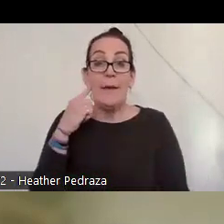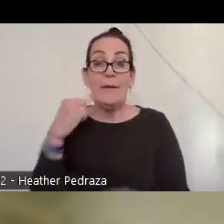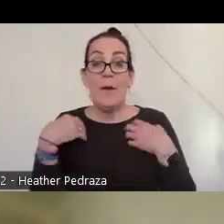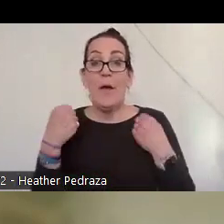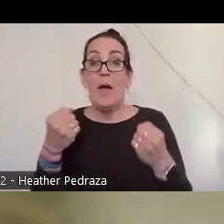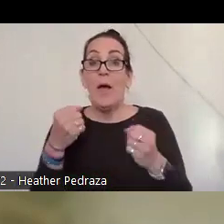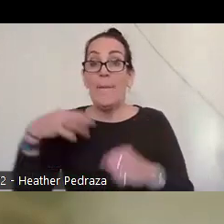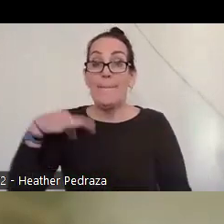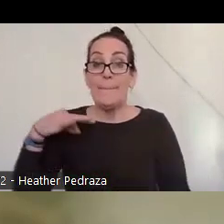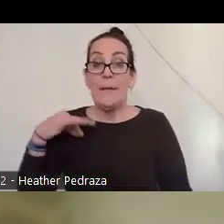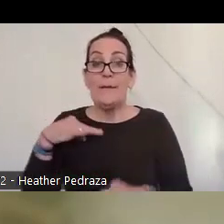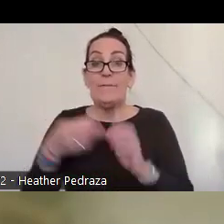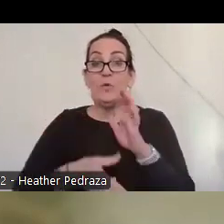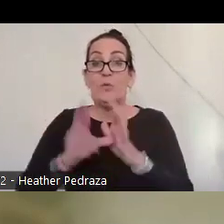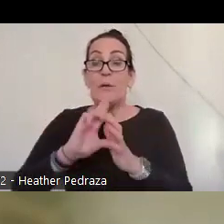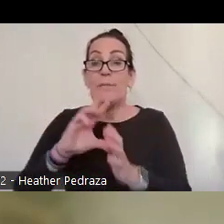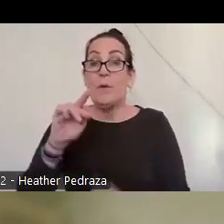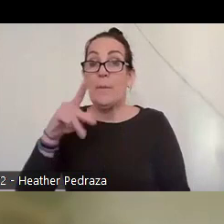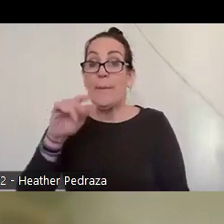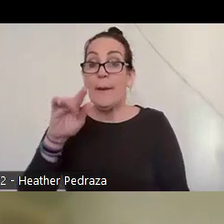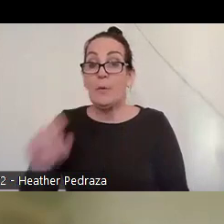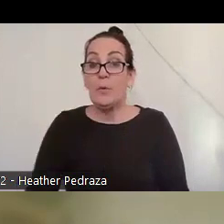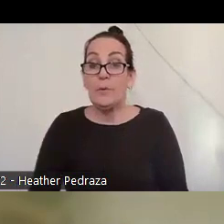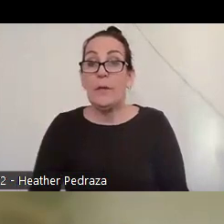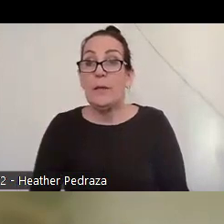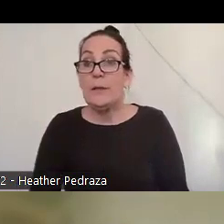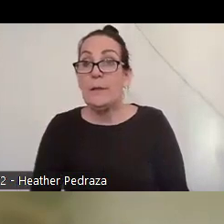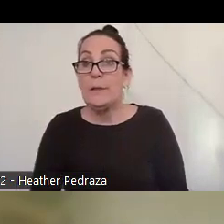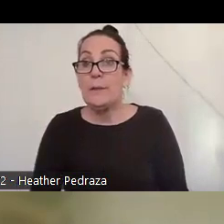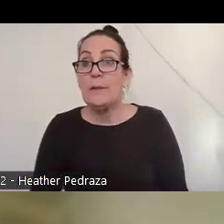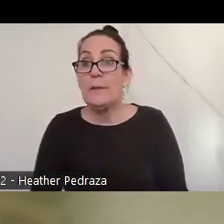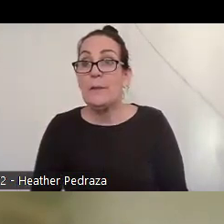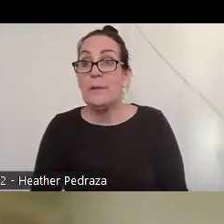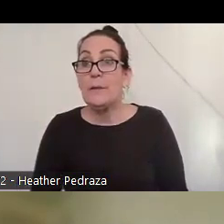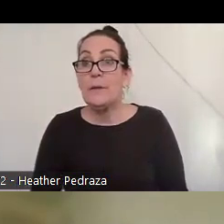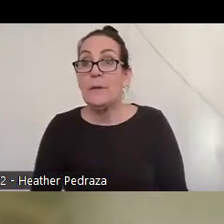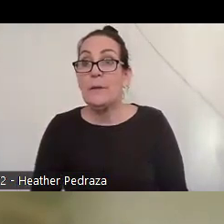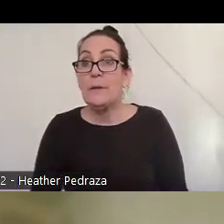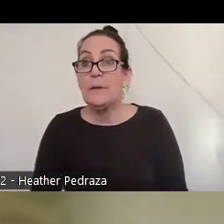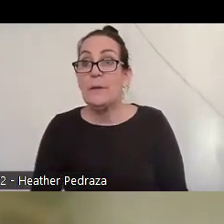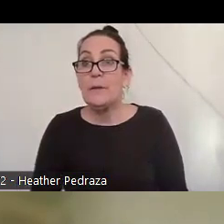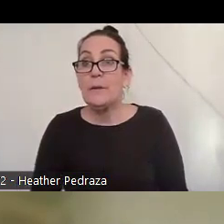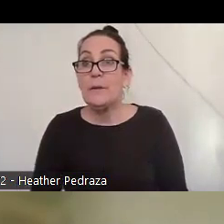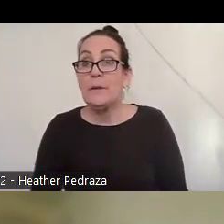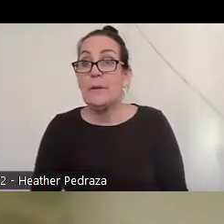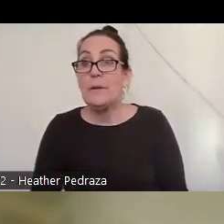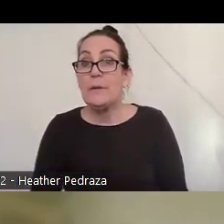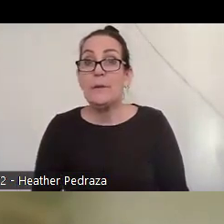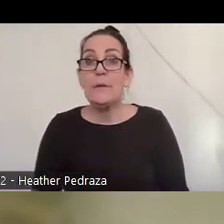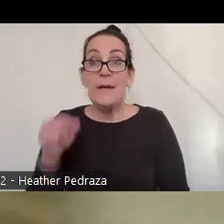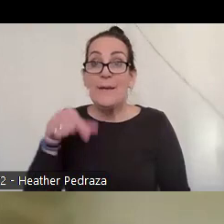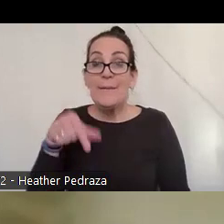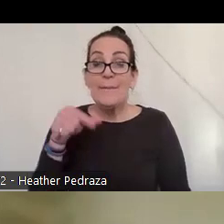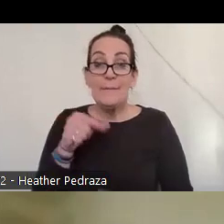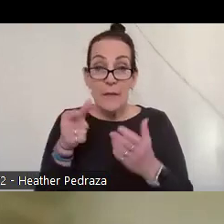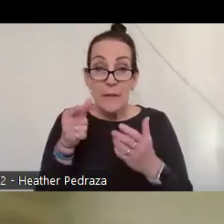called CHBRP. And we're going to have an understanding of what coverage currently looks like for these treatments, and then what the impact